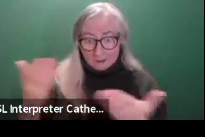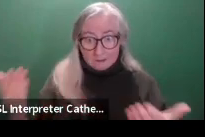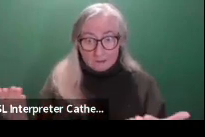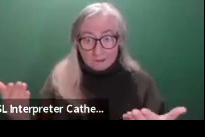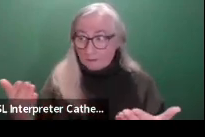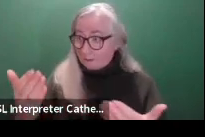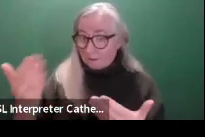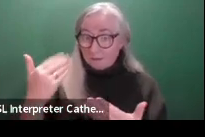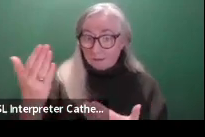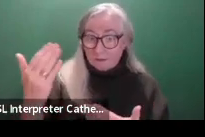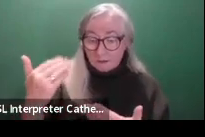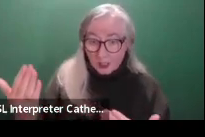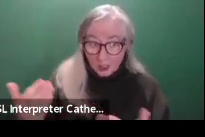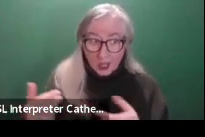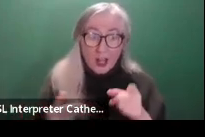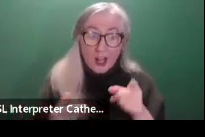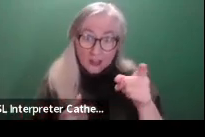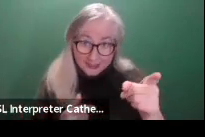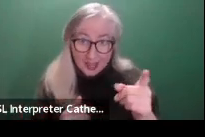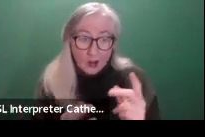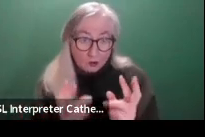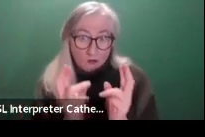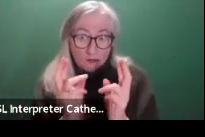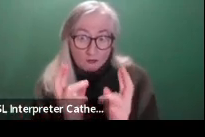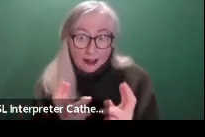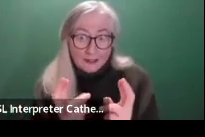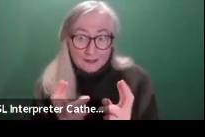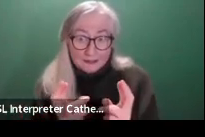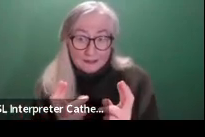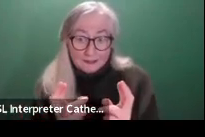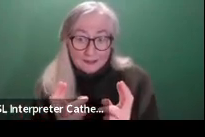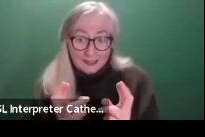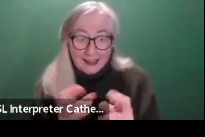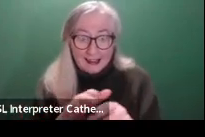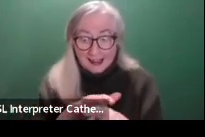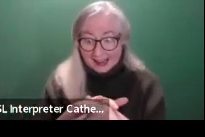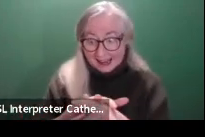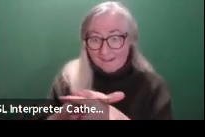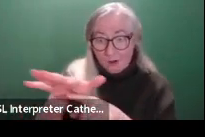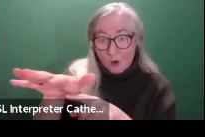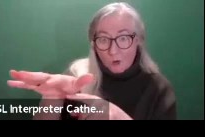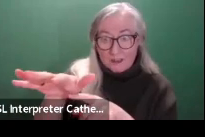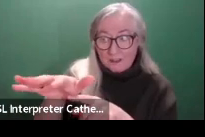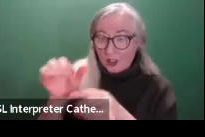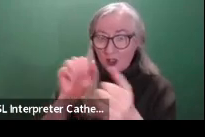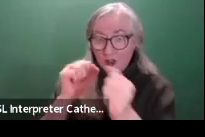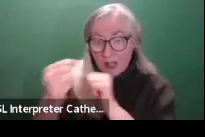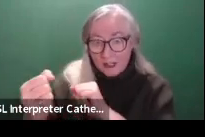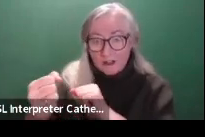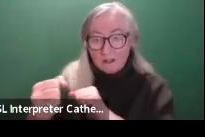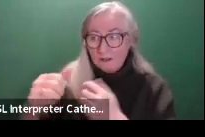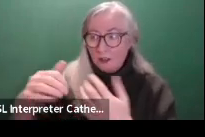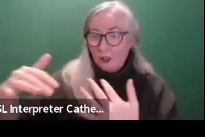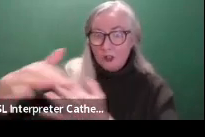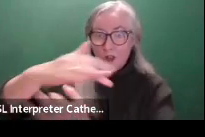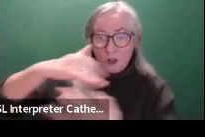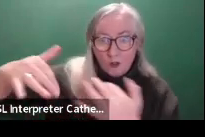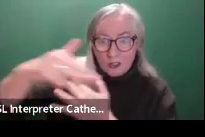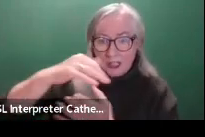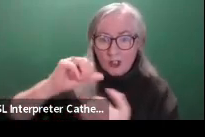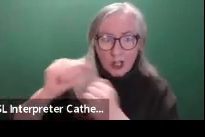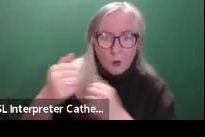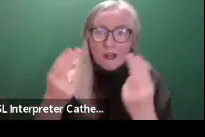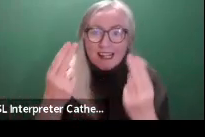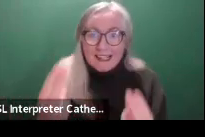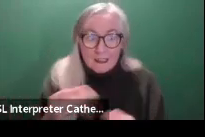and they're rightly now, really kind of influencing change and influencing social change. And you do need people like this